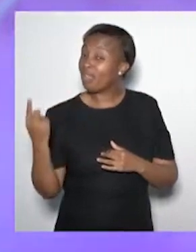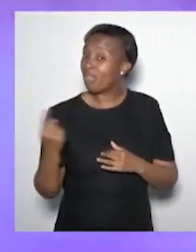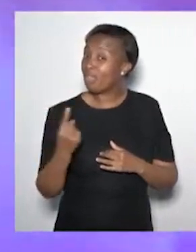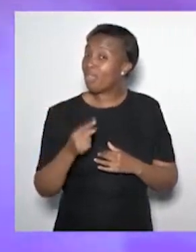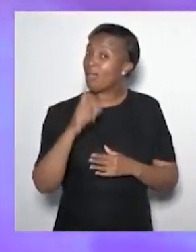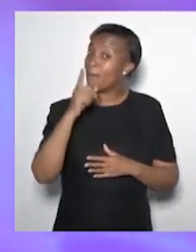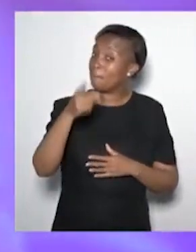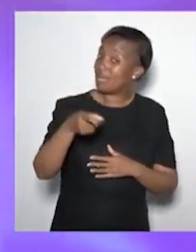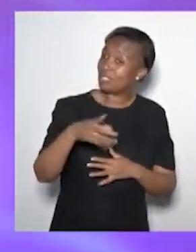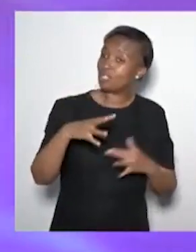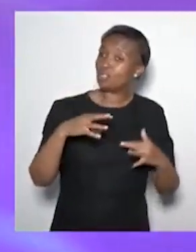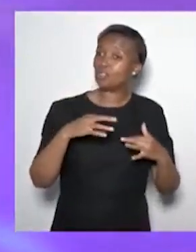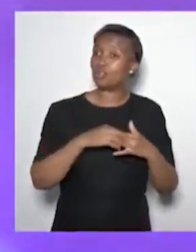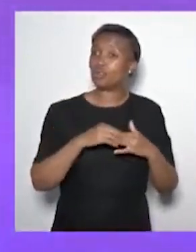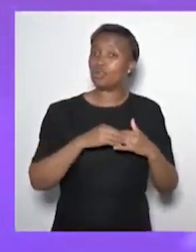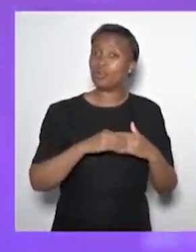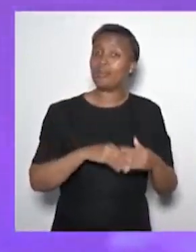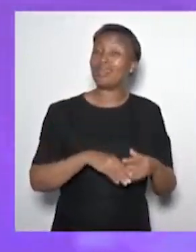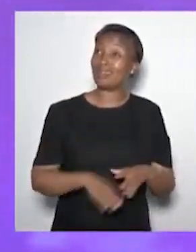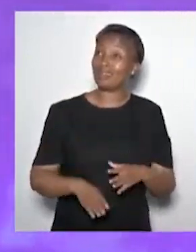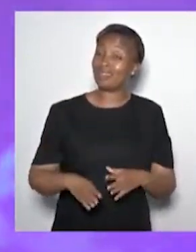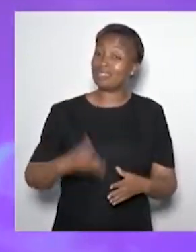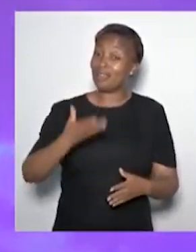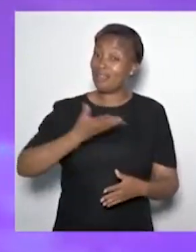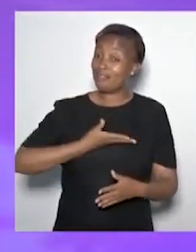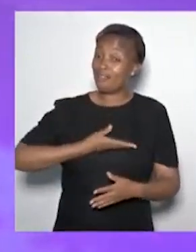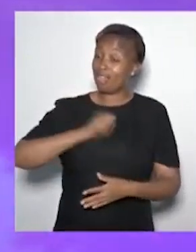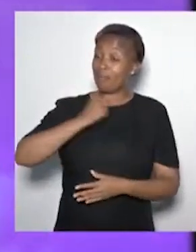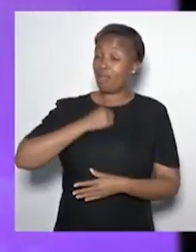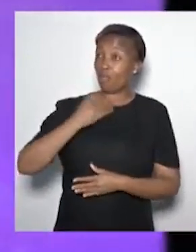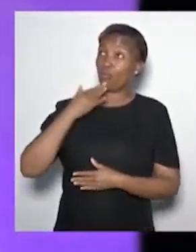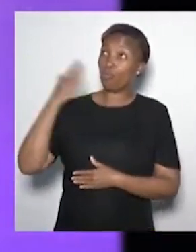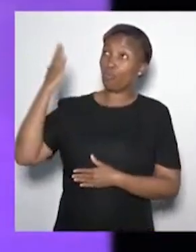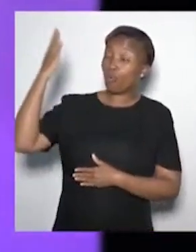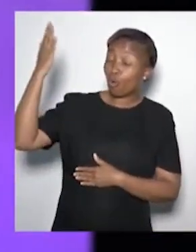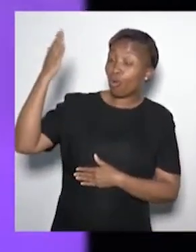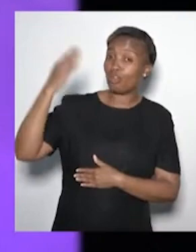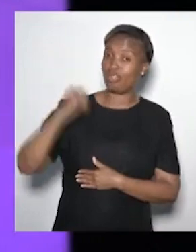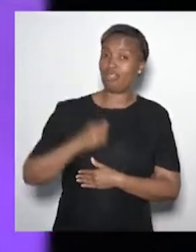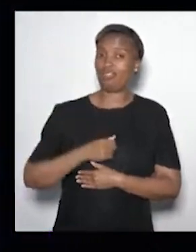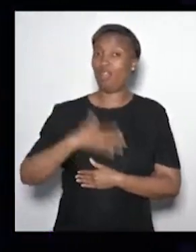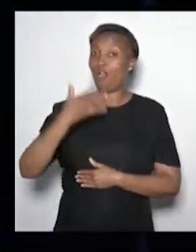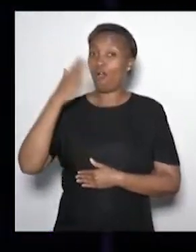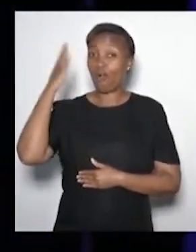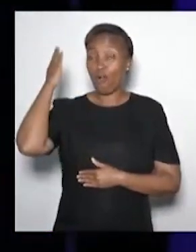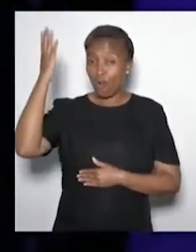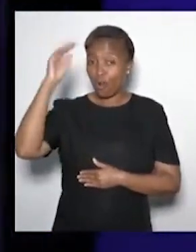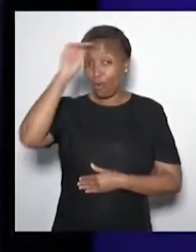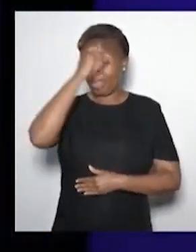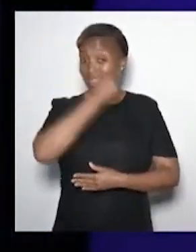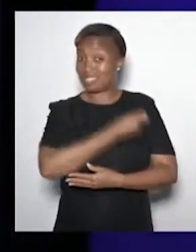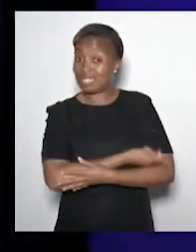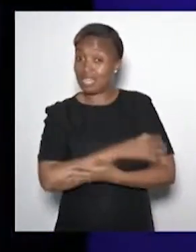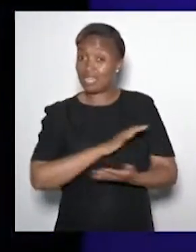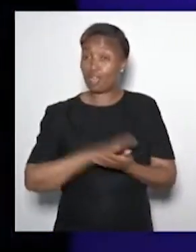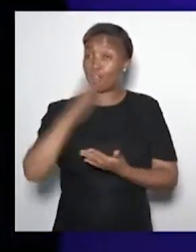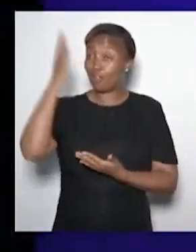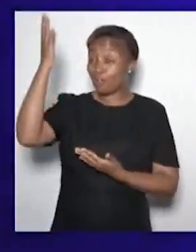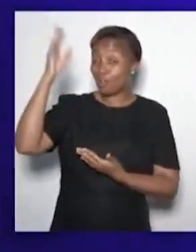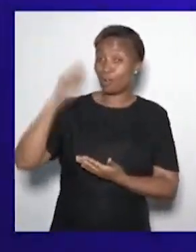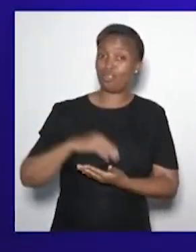you married my God the Father, God the Son, God the Holy